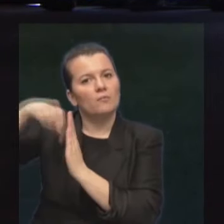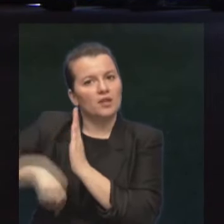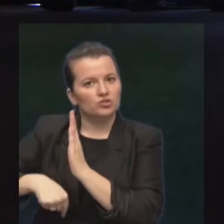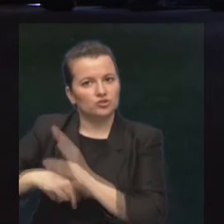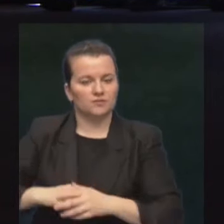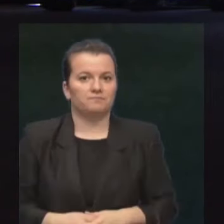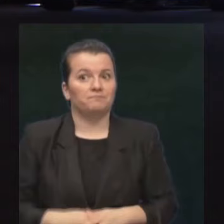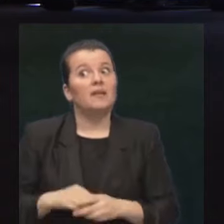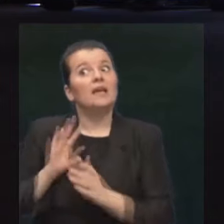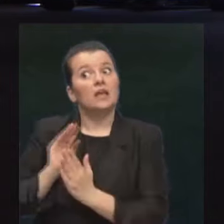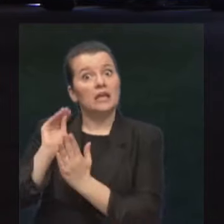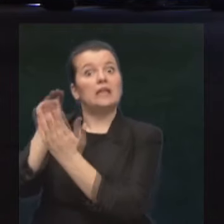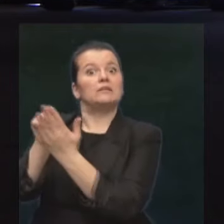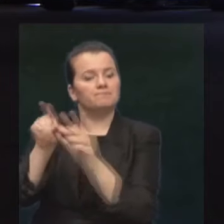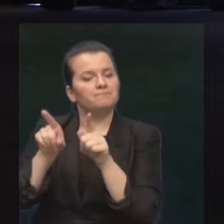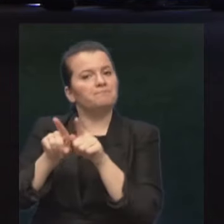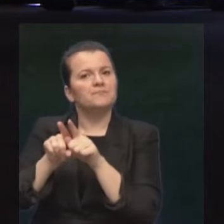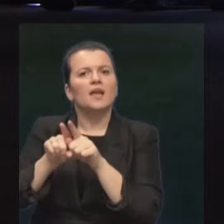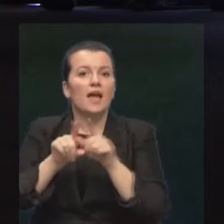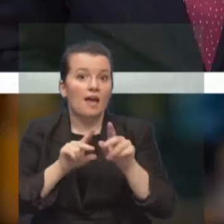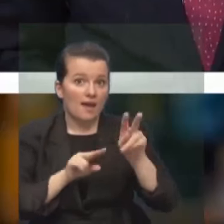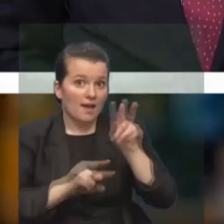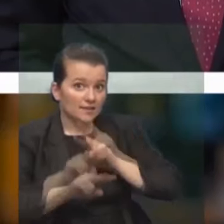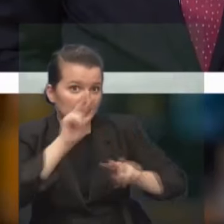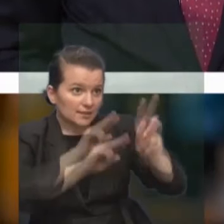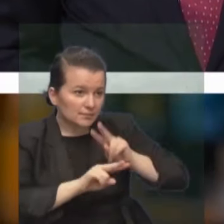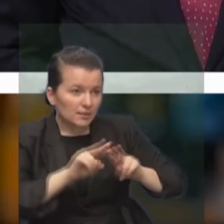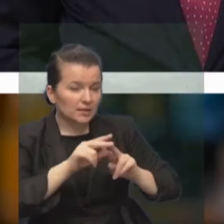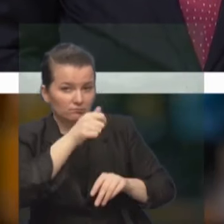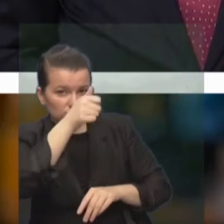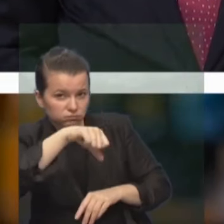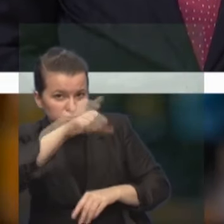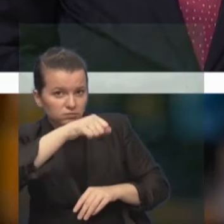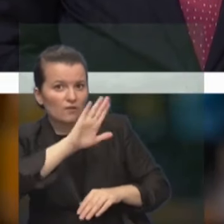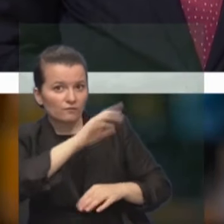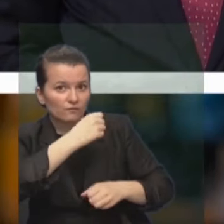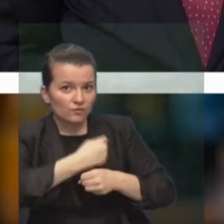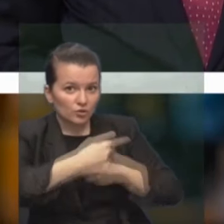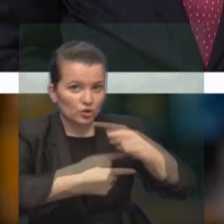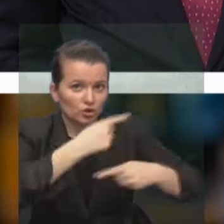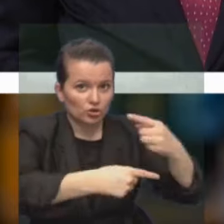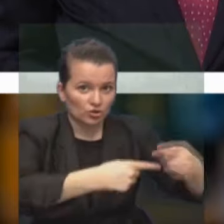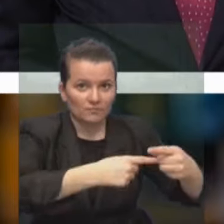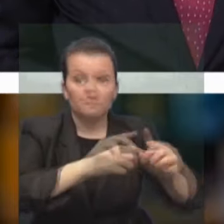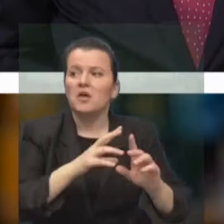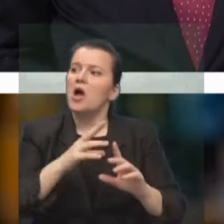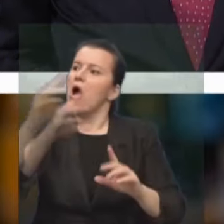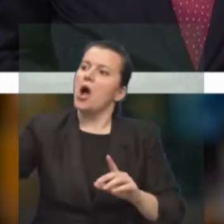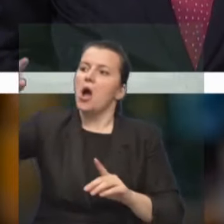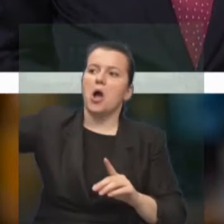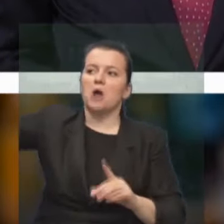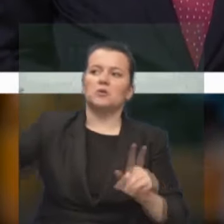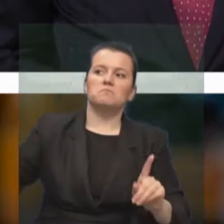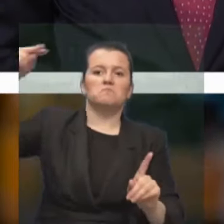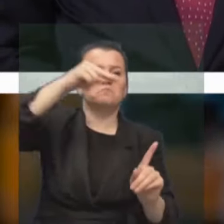assessment of the performance of the board carried out by an external firm. In this